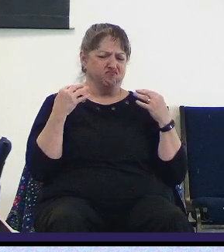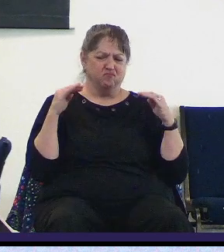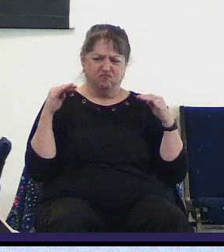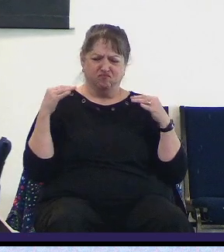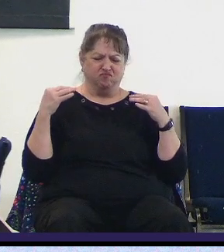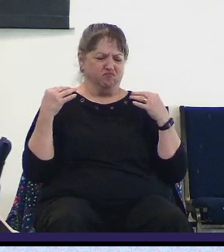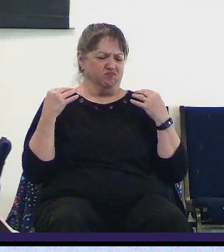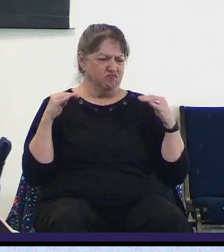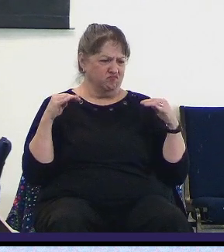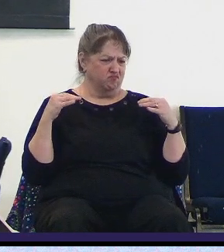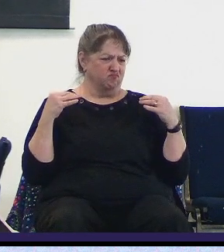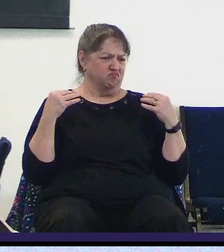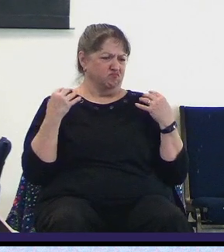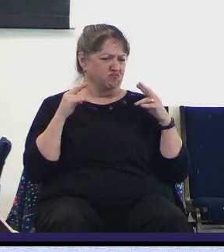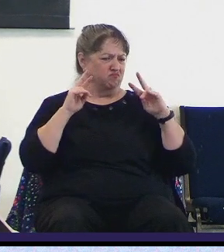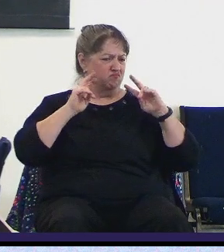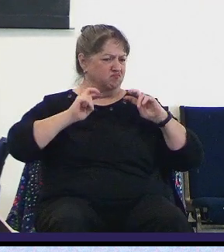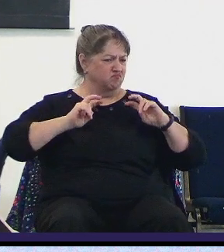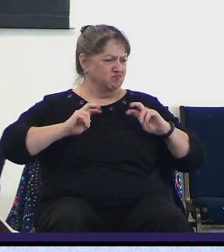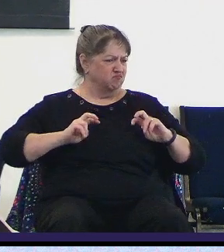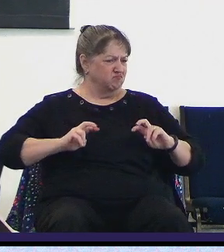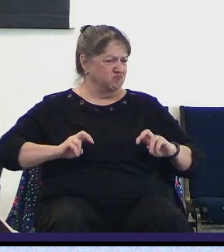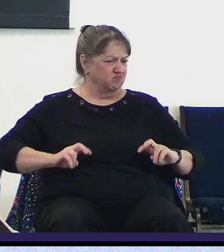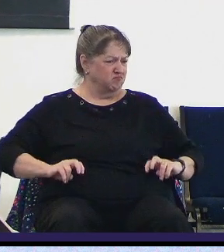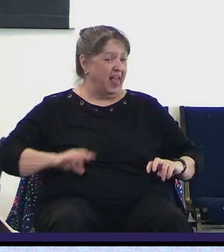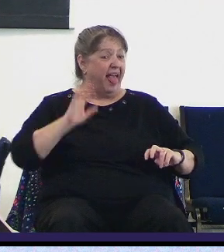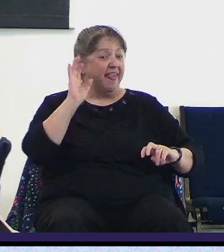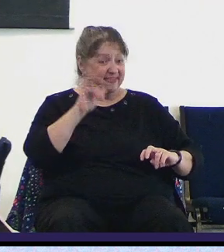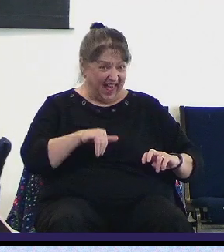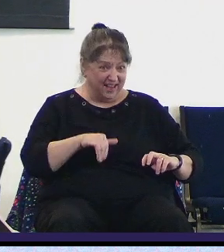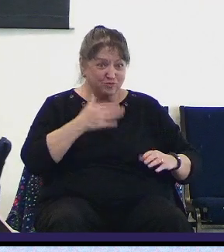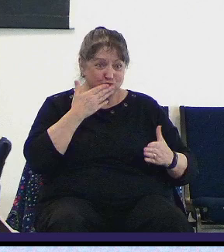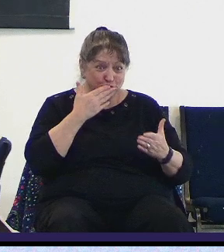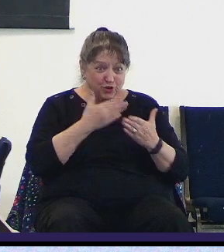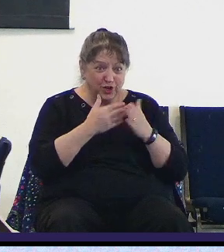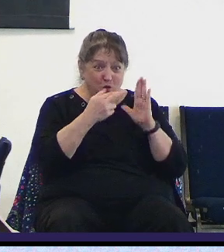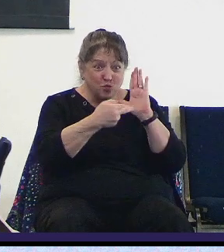when stress and pressure comes upon us. That's a form of discipleship.